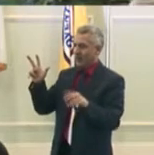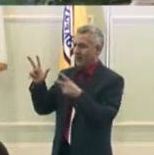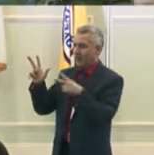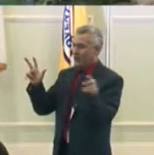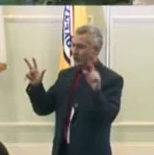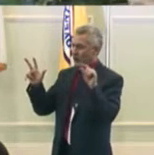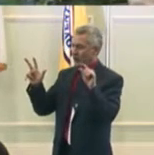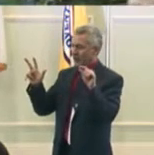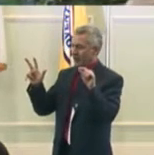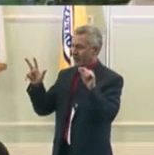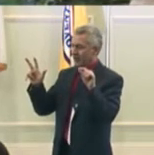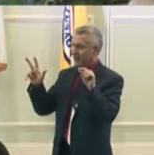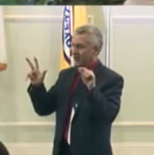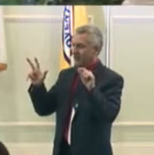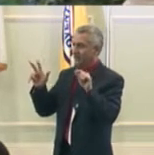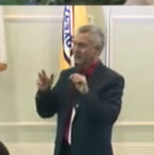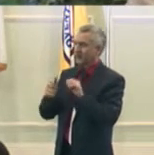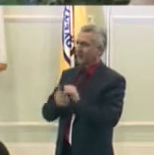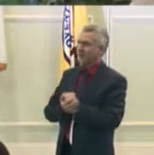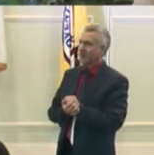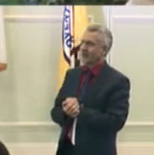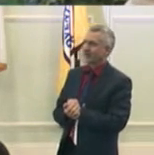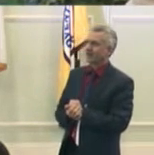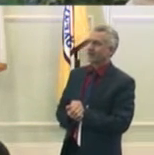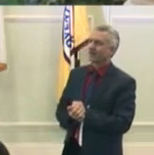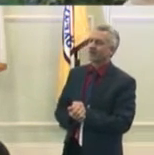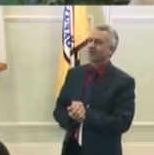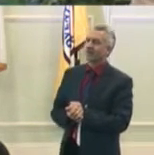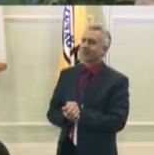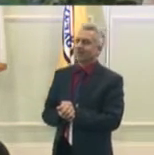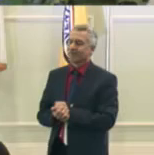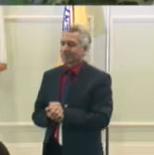text. I probably ask anybody out there to read it and they could.